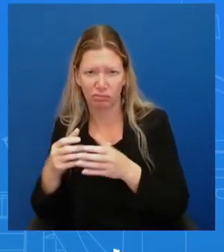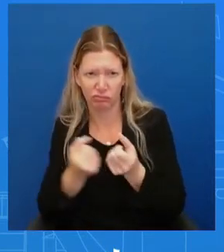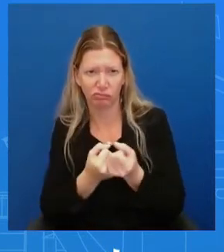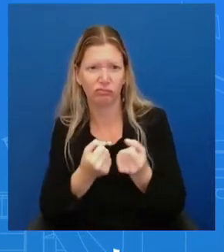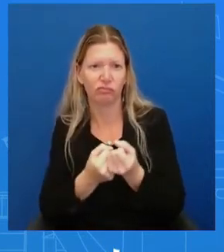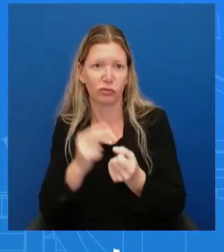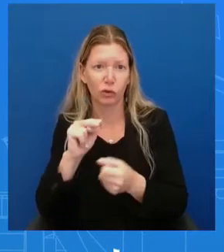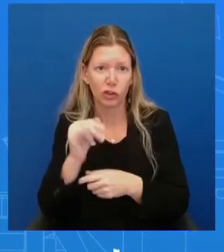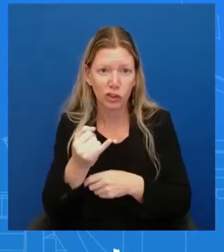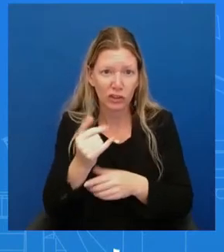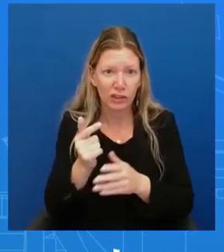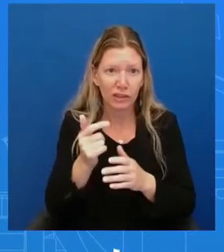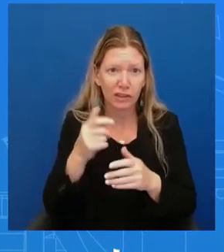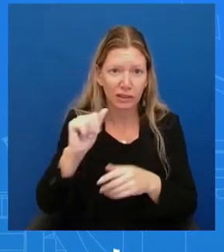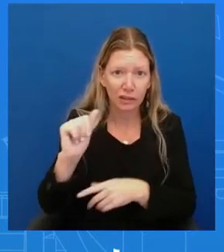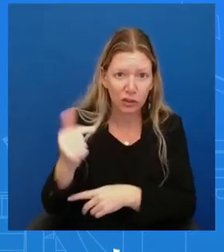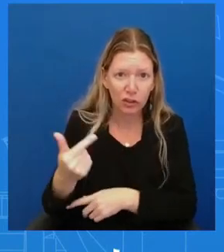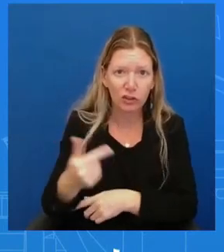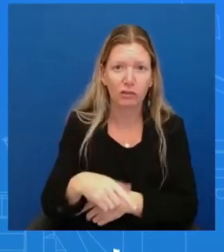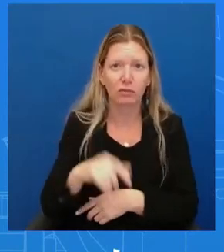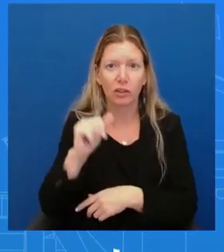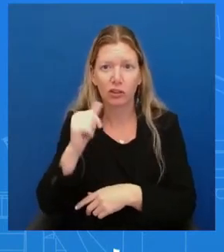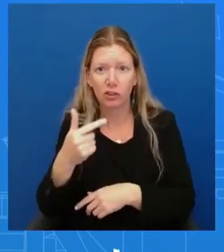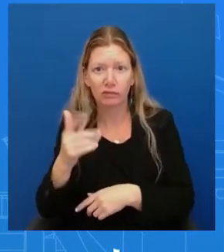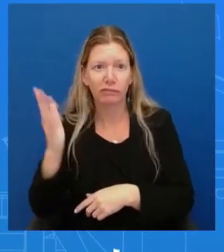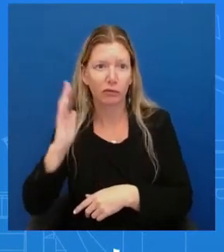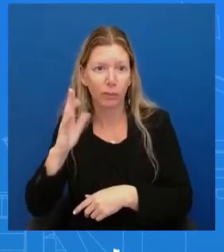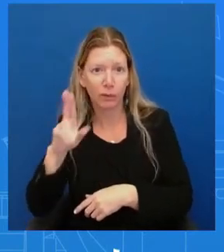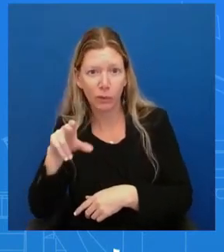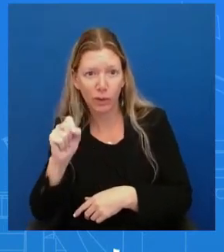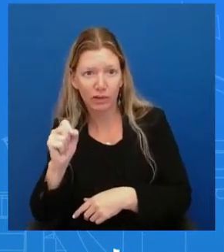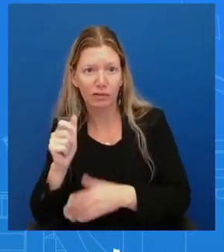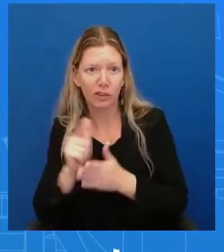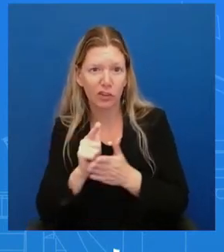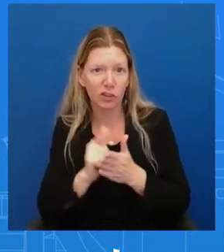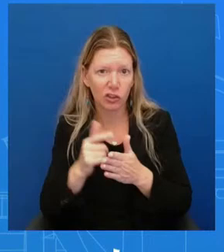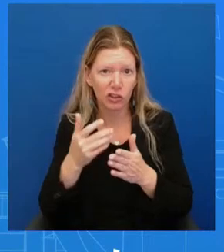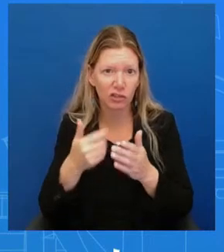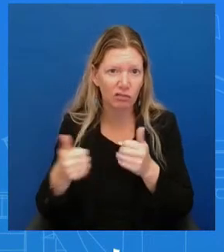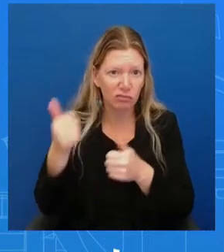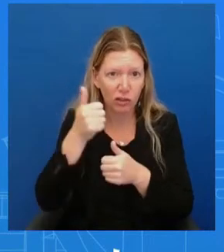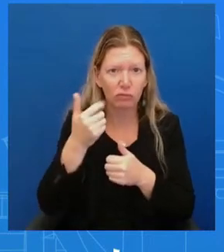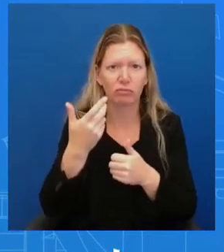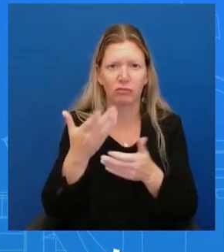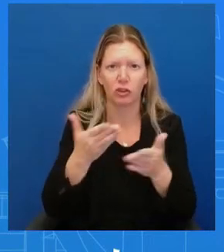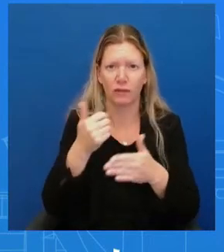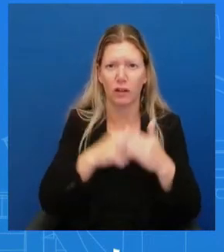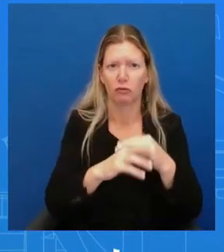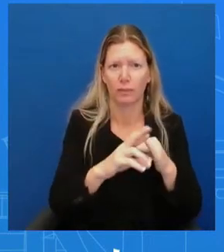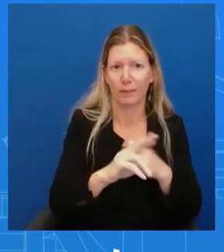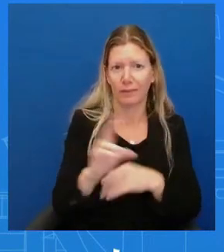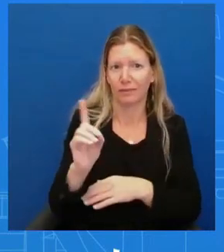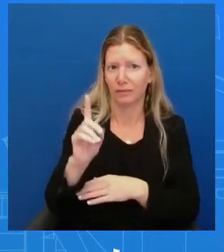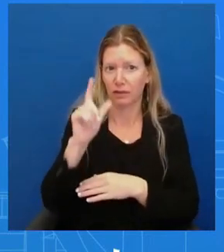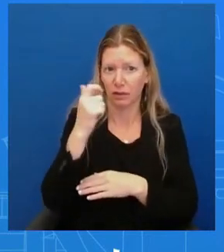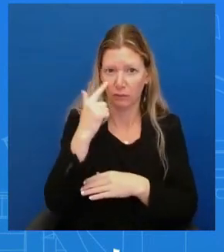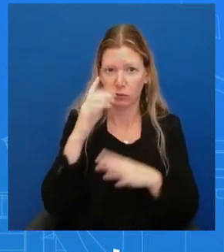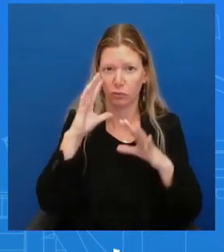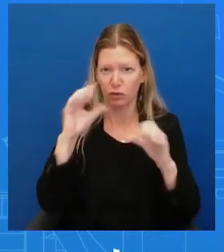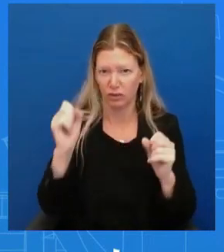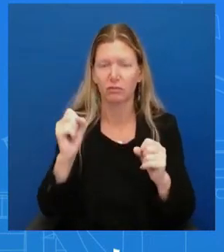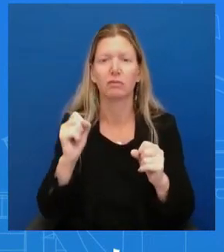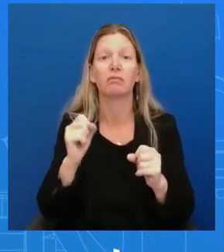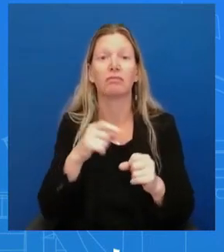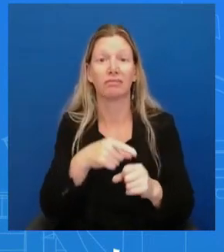by the AFL-CIO. We are doing everything that we can to make sure that he gets through. This Senate